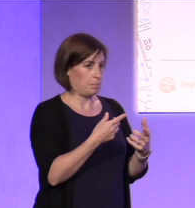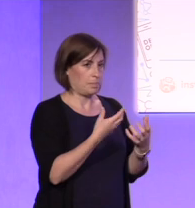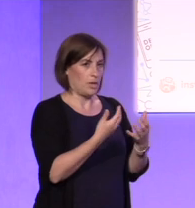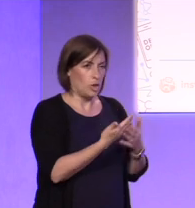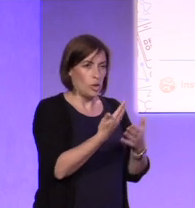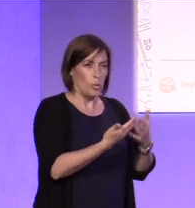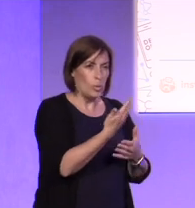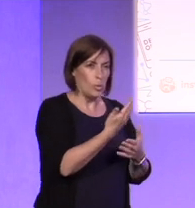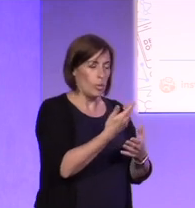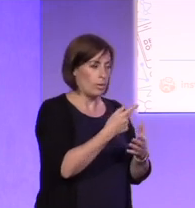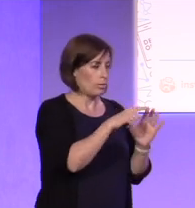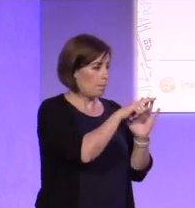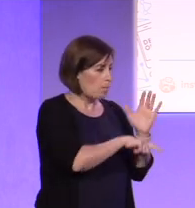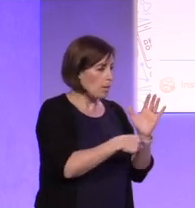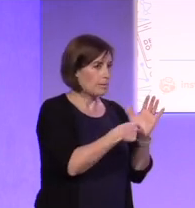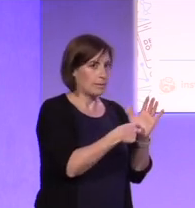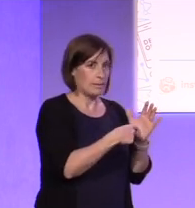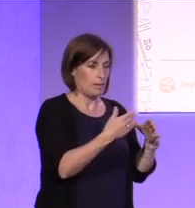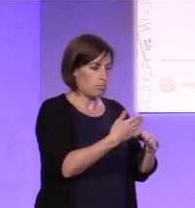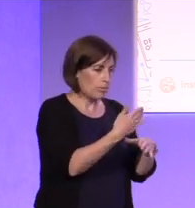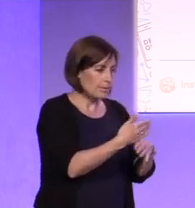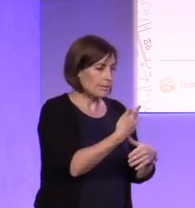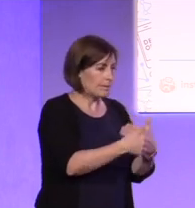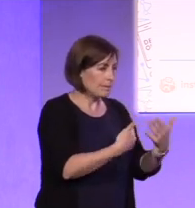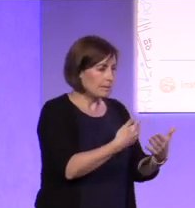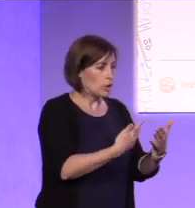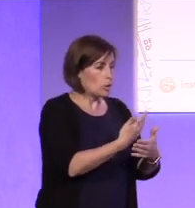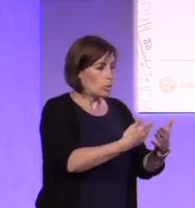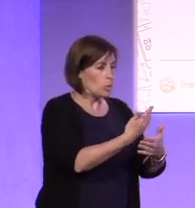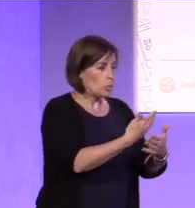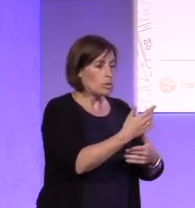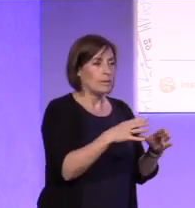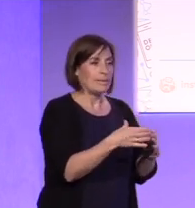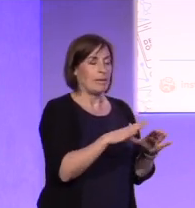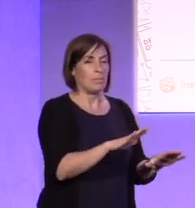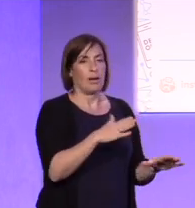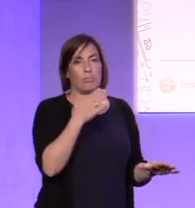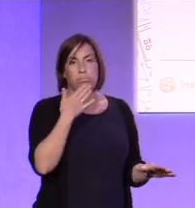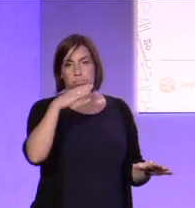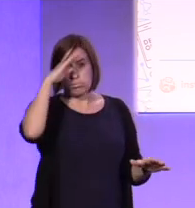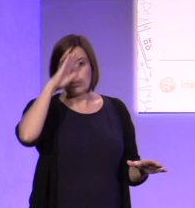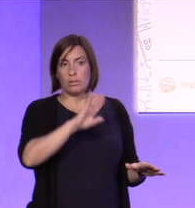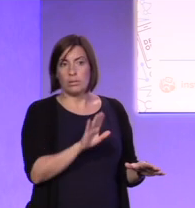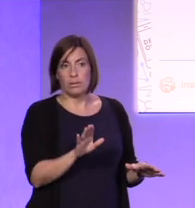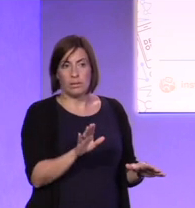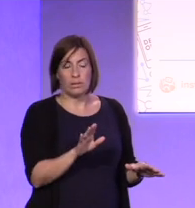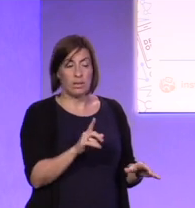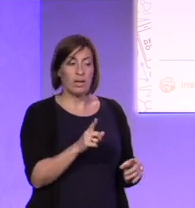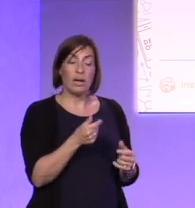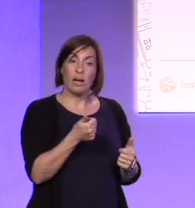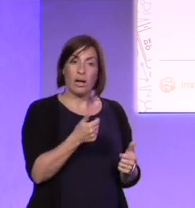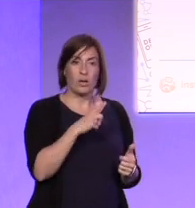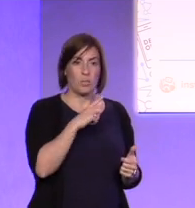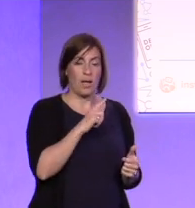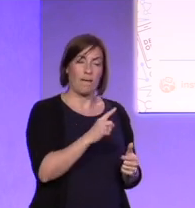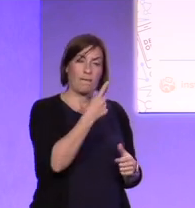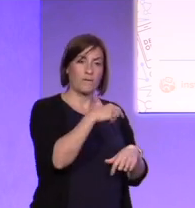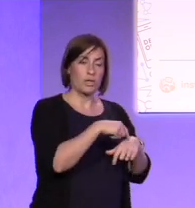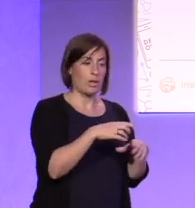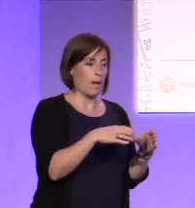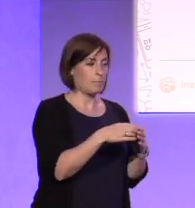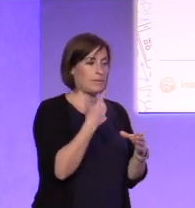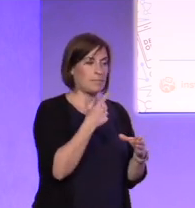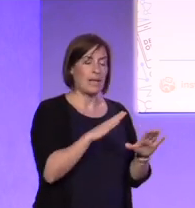too many policies. And this was a really good thing, because for the first time, our team turned around to us and they said, actually, we need to slow